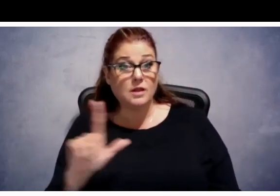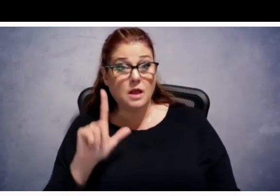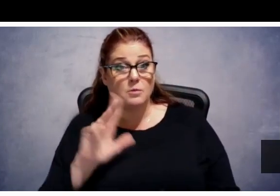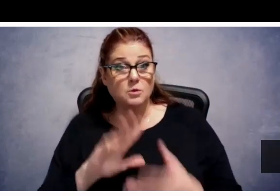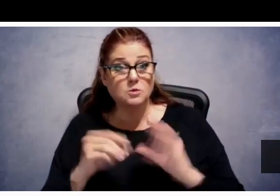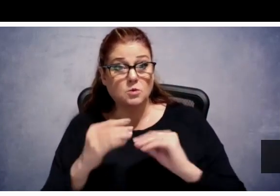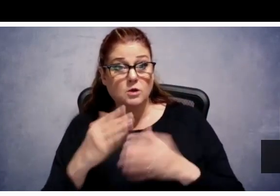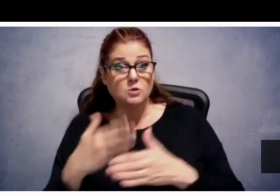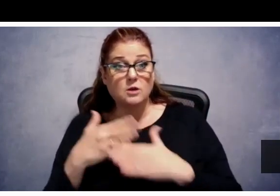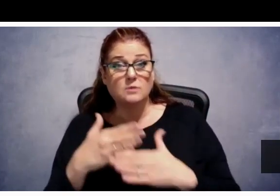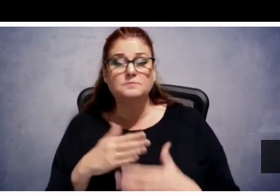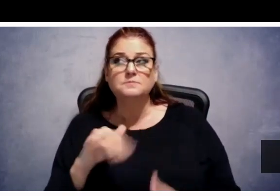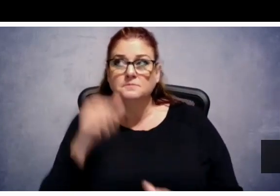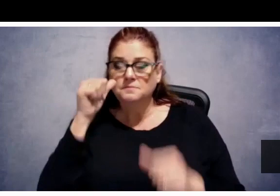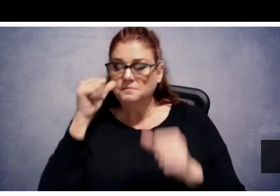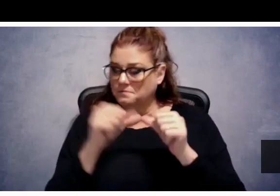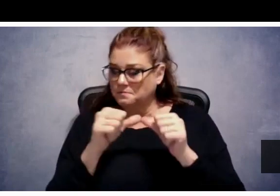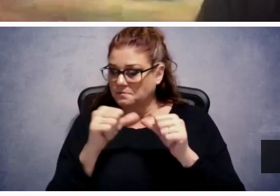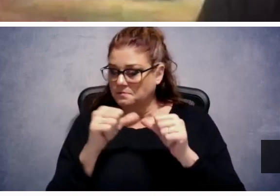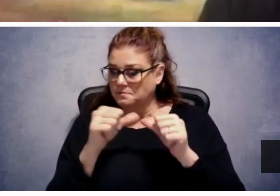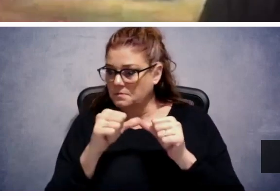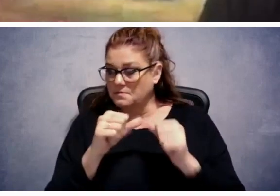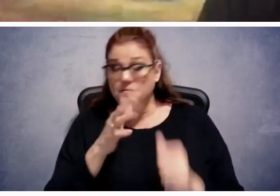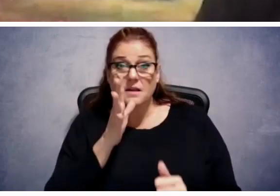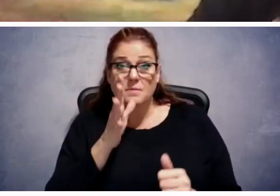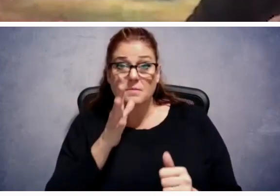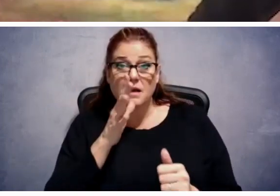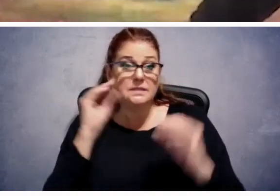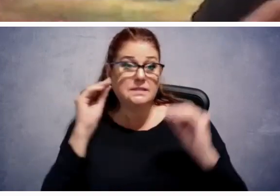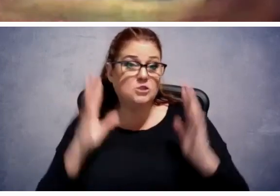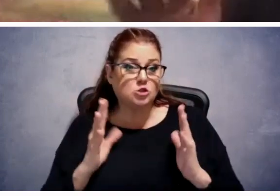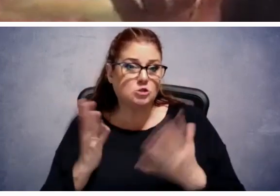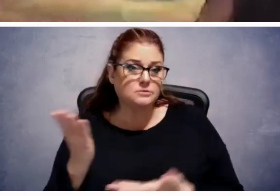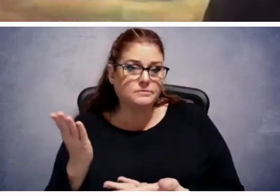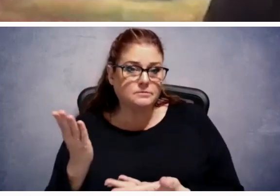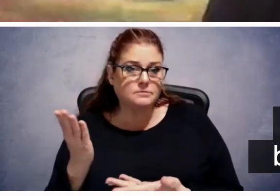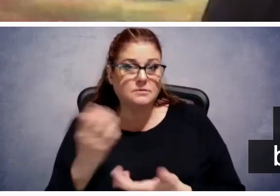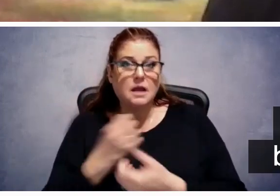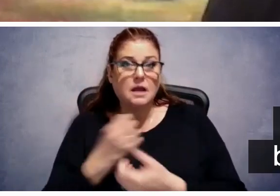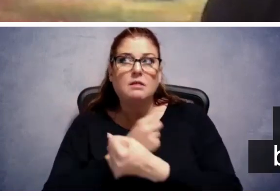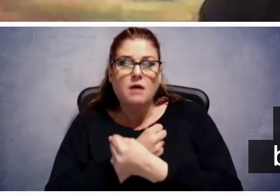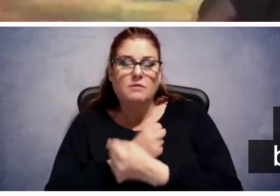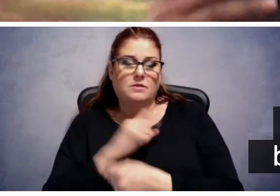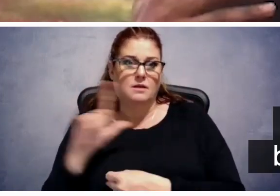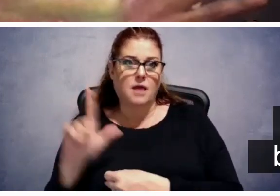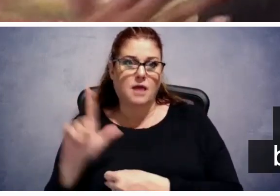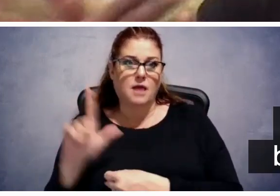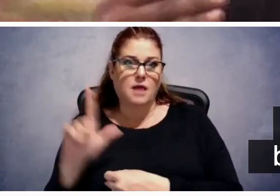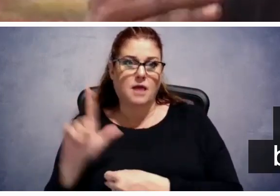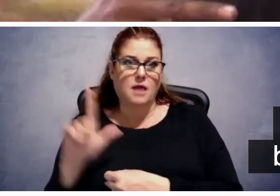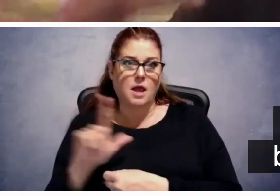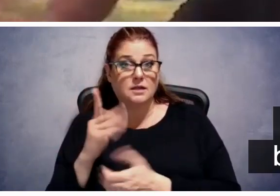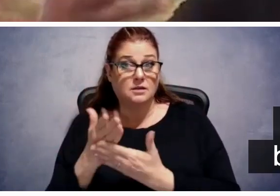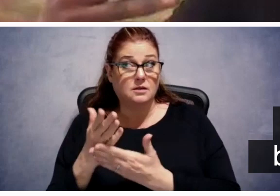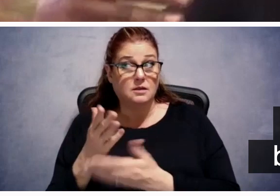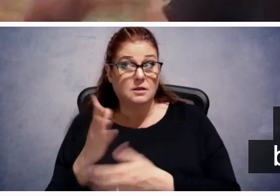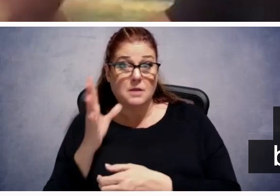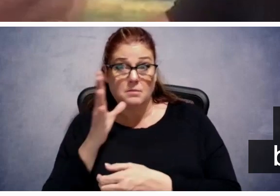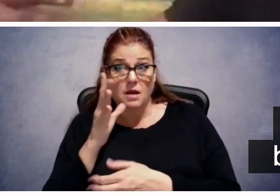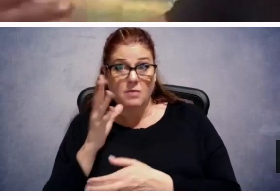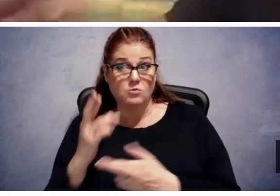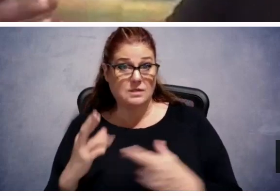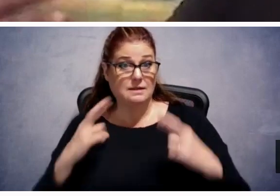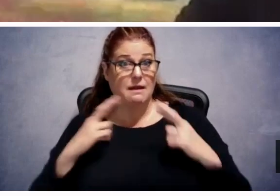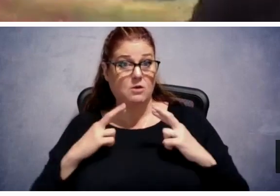share? I just remember that my mom being a teacher, she loved the library. And as a matter of fact, when she retired, but by the time she